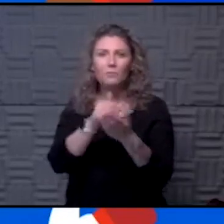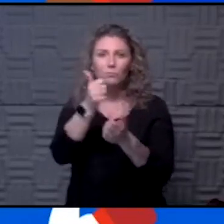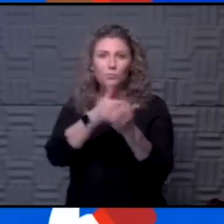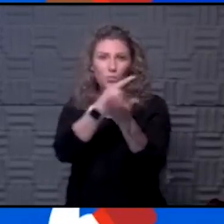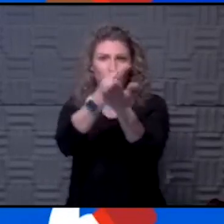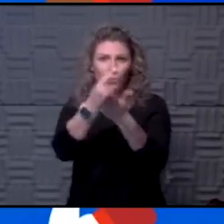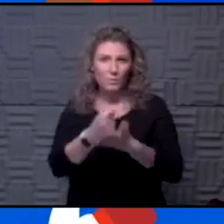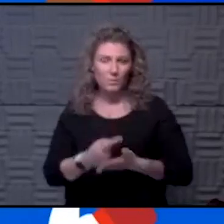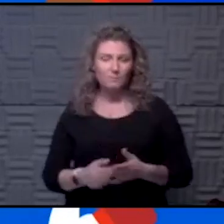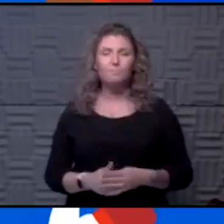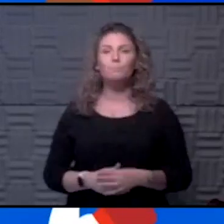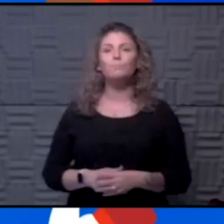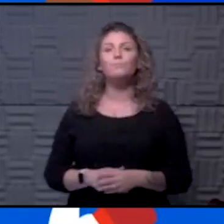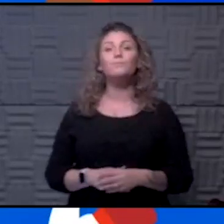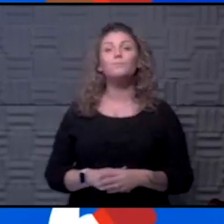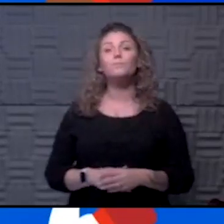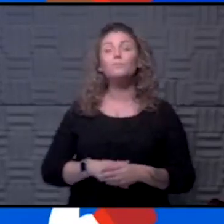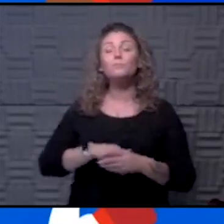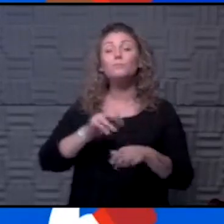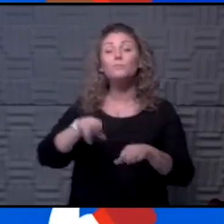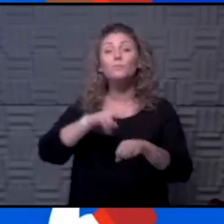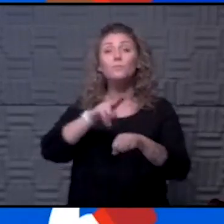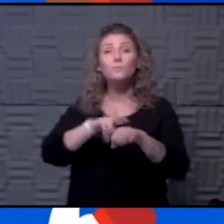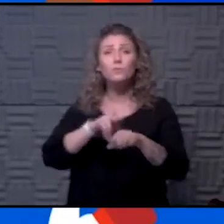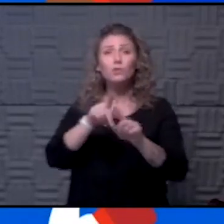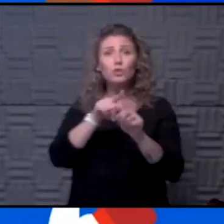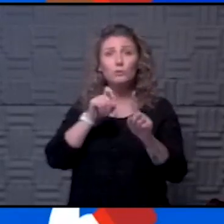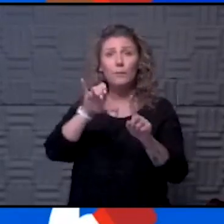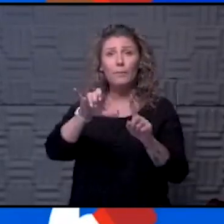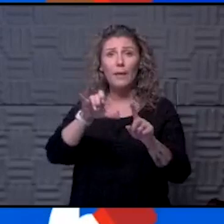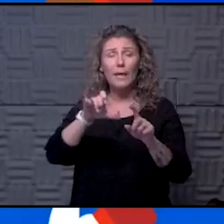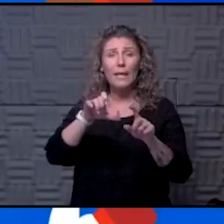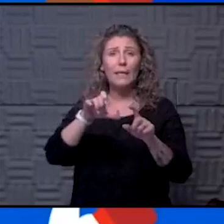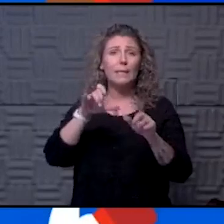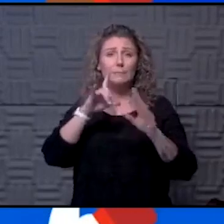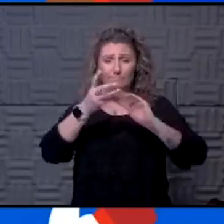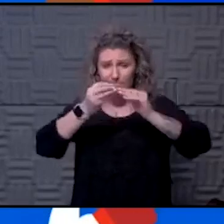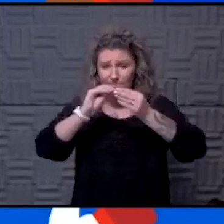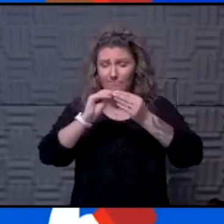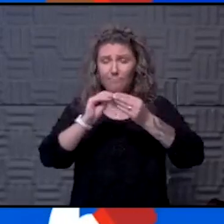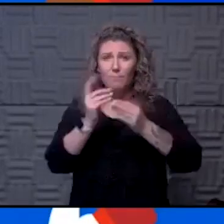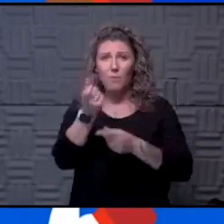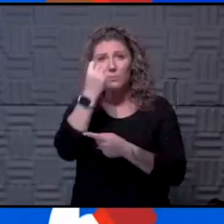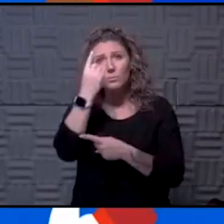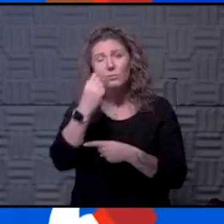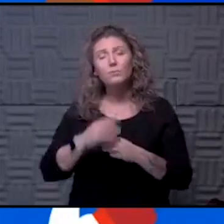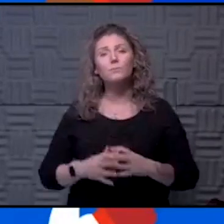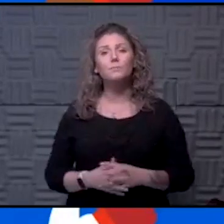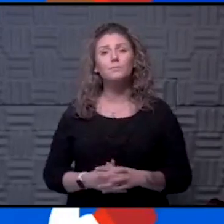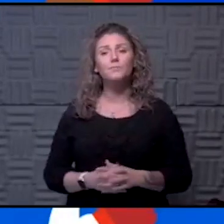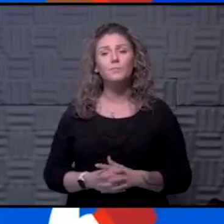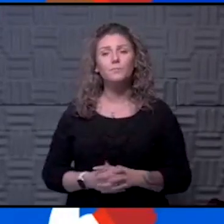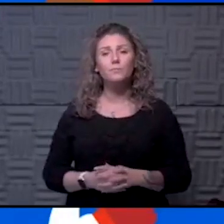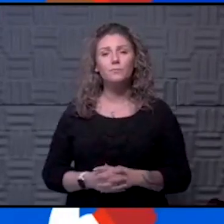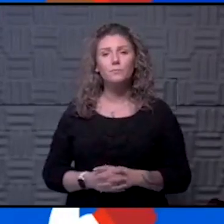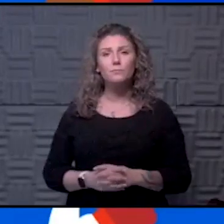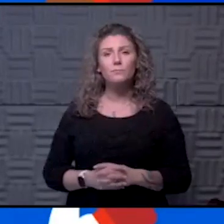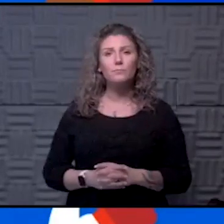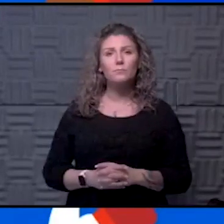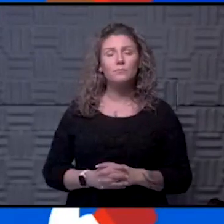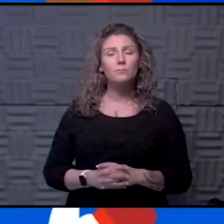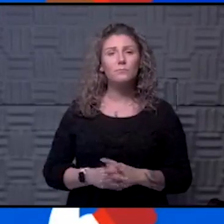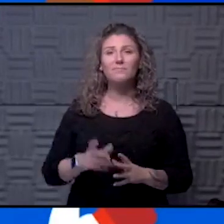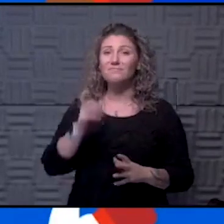Of course, our approach from the start, we understood that our approach will not be